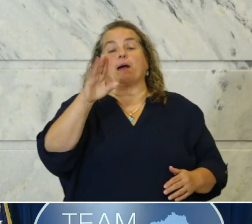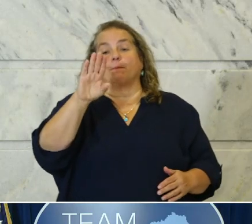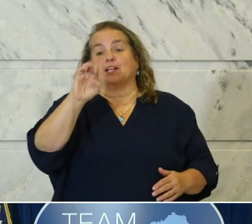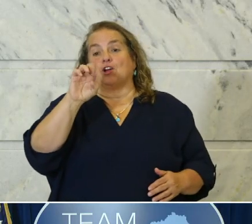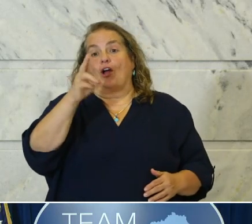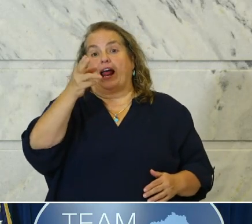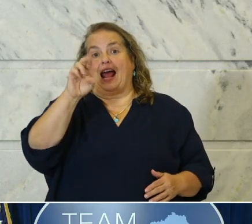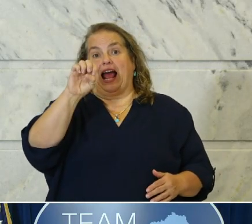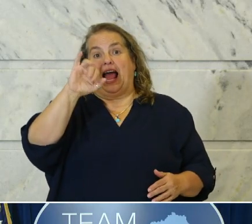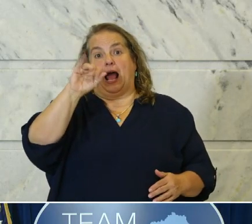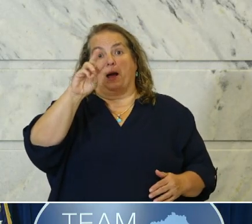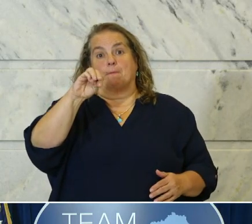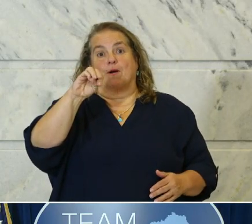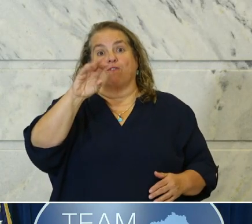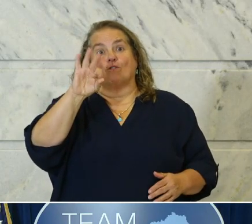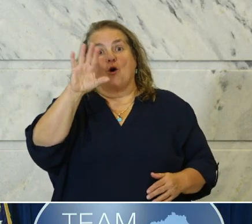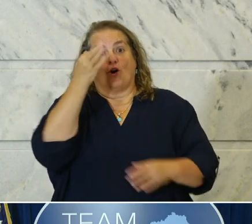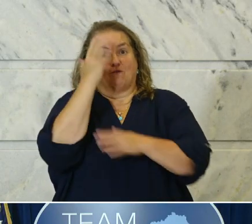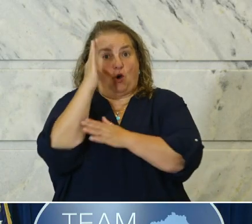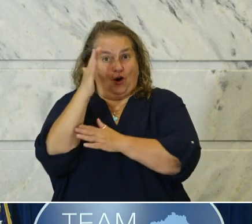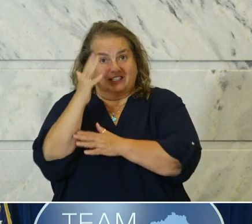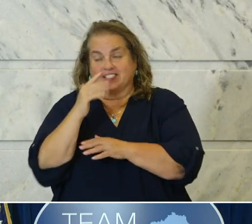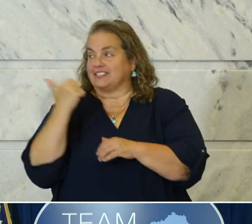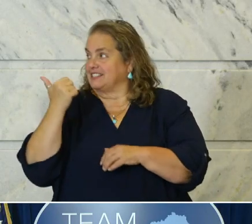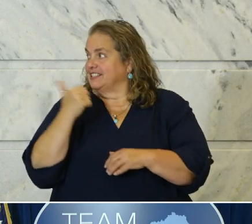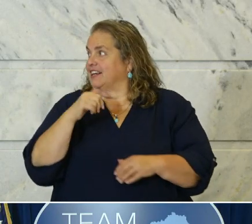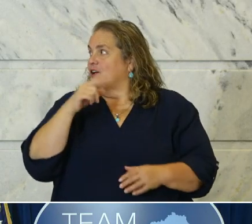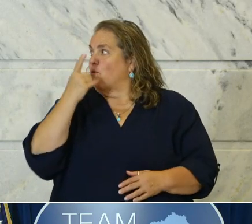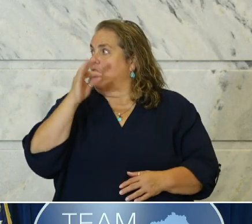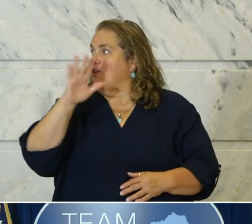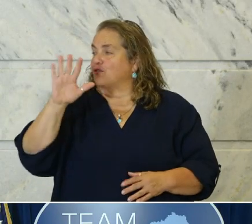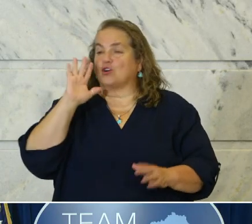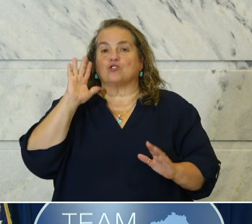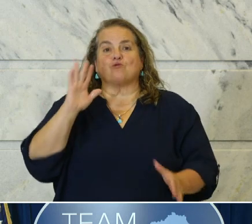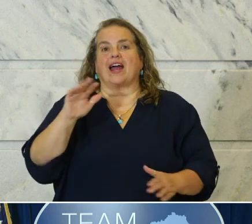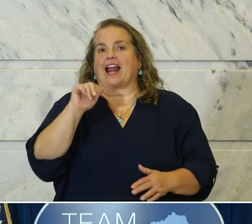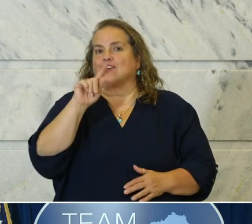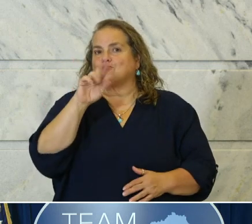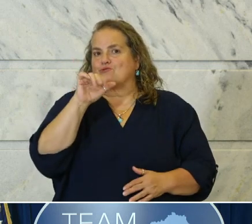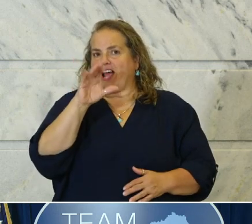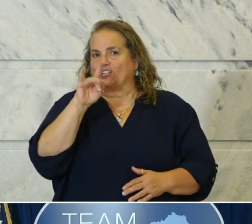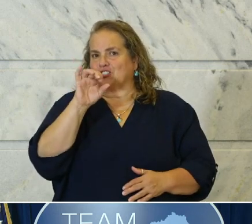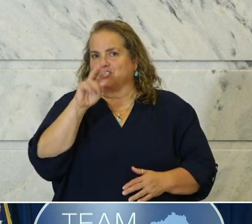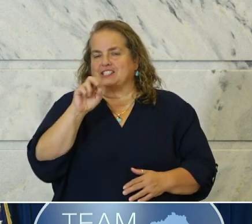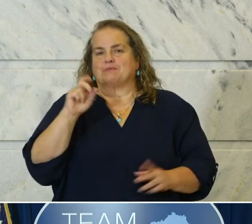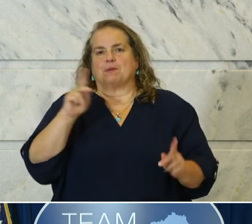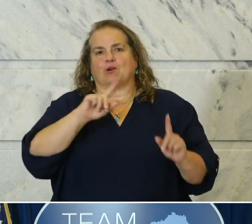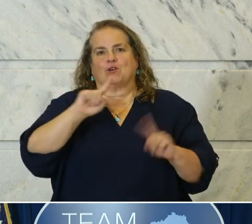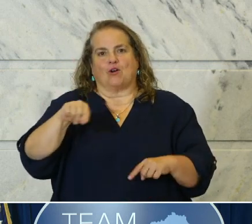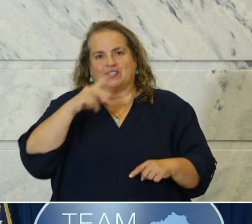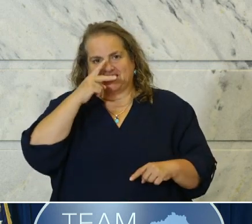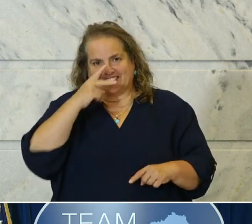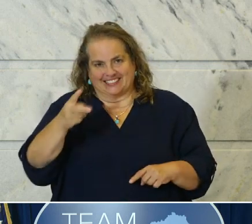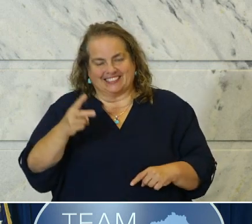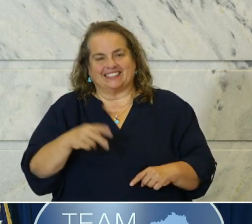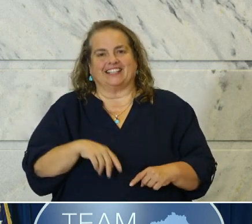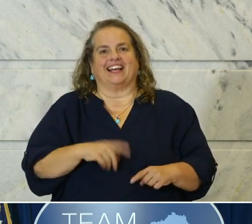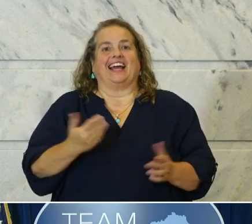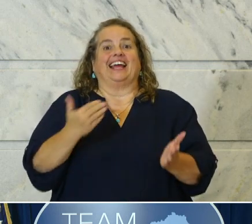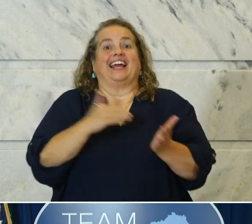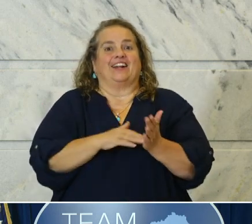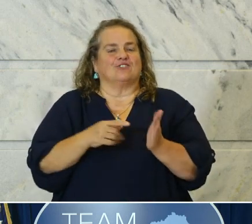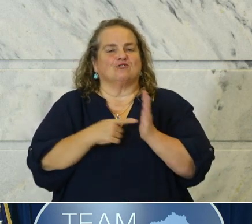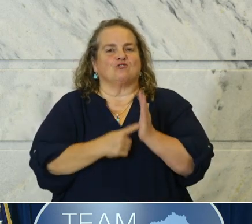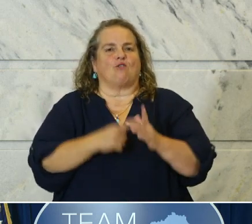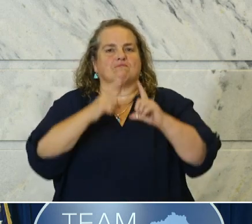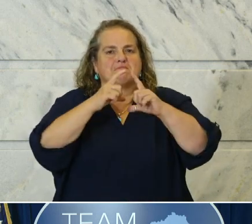really like this. This is one of Bernheim's great attractions that people come to see. Again, just trying